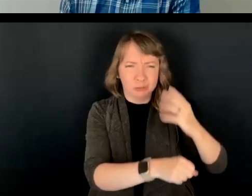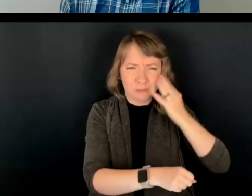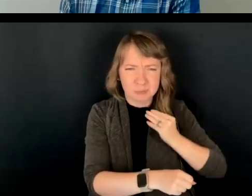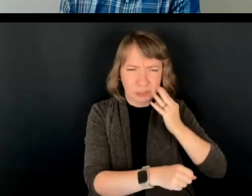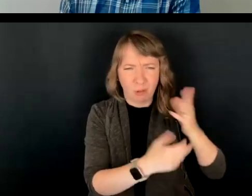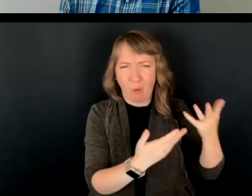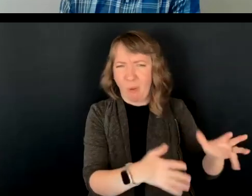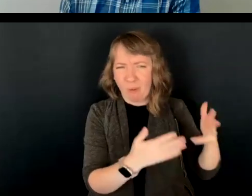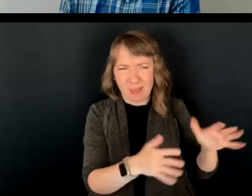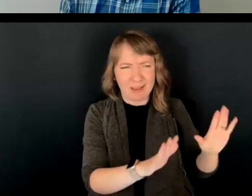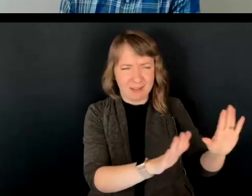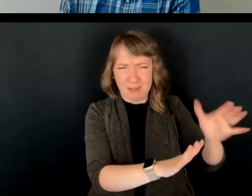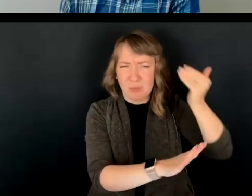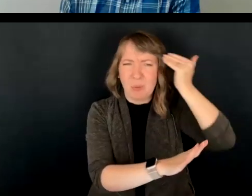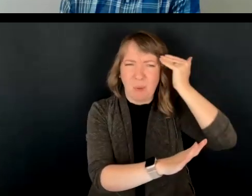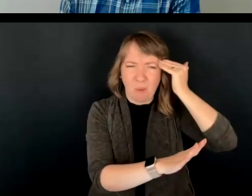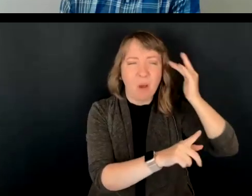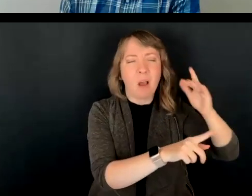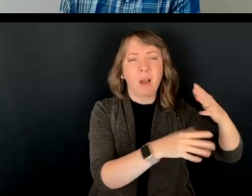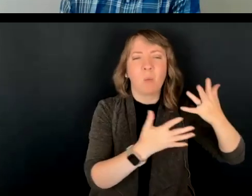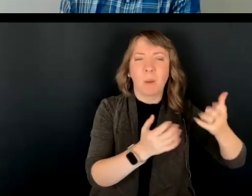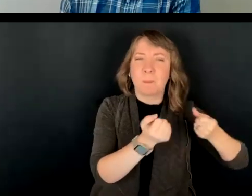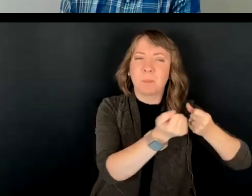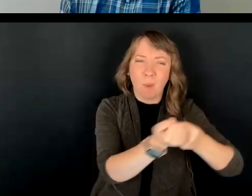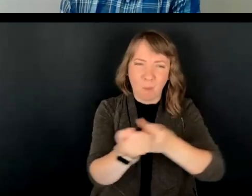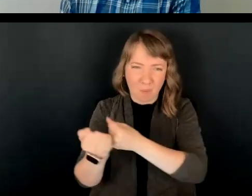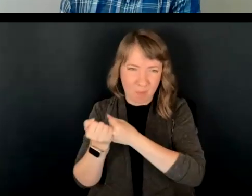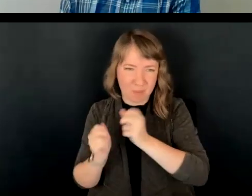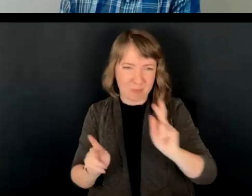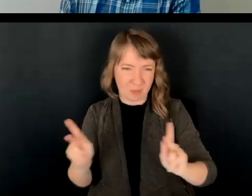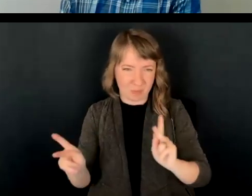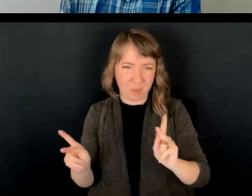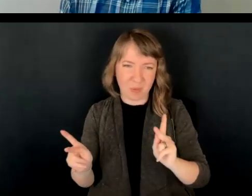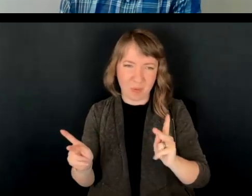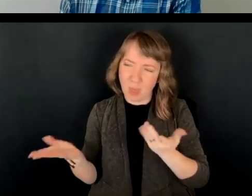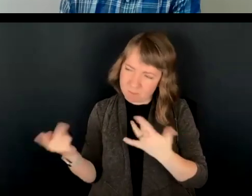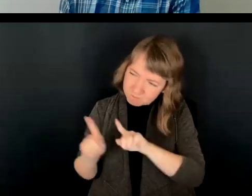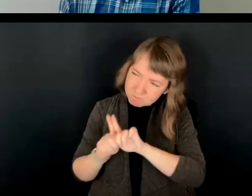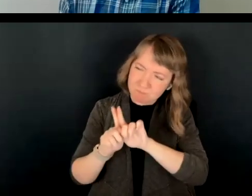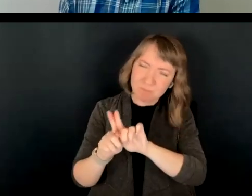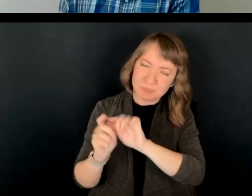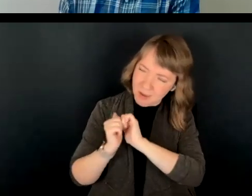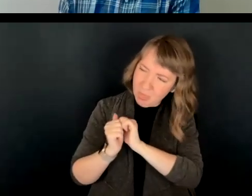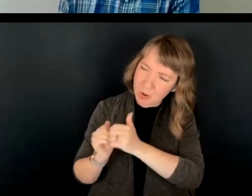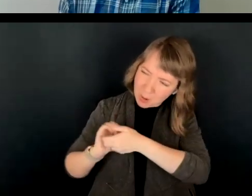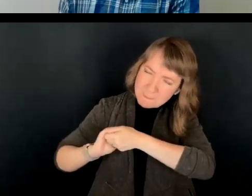be here to help folks kind of walk along that path a little bit more.